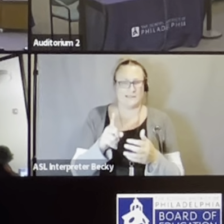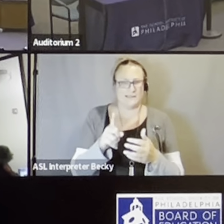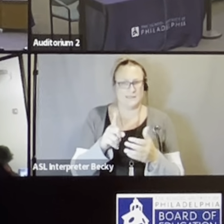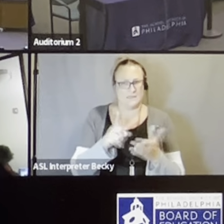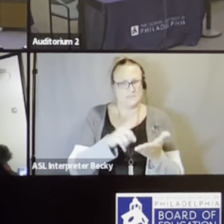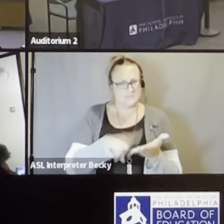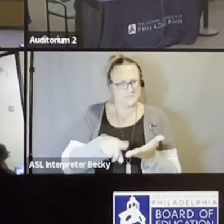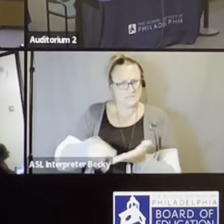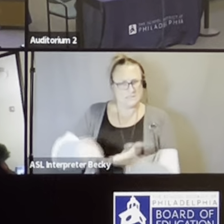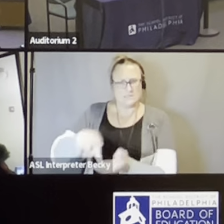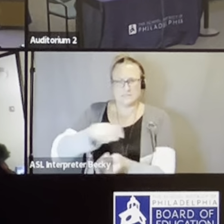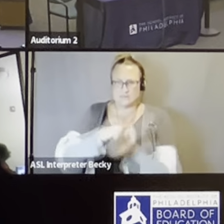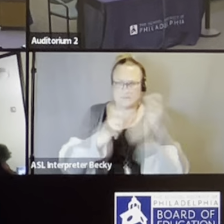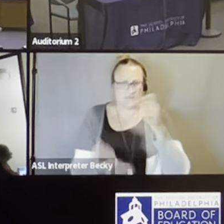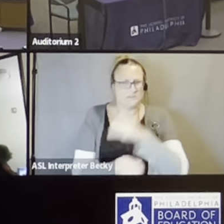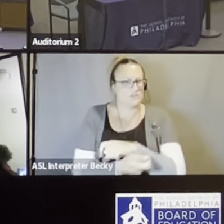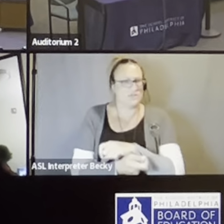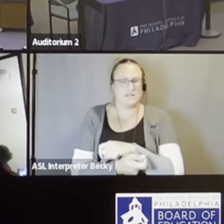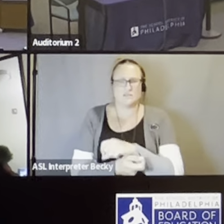change in order